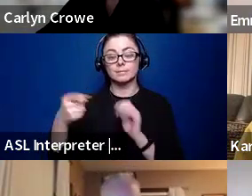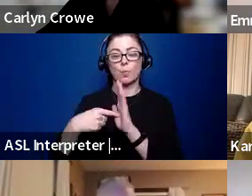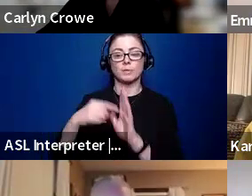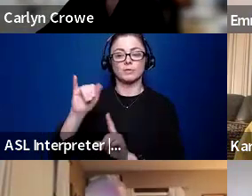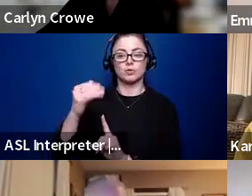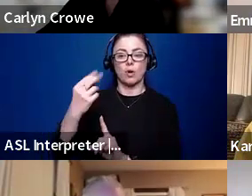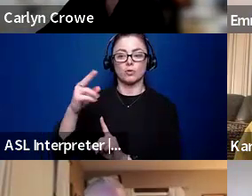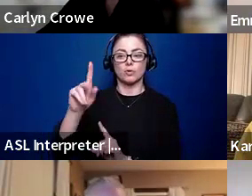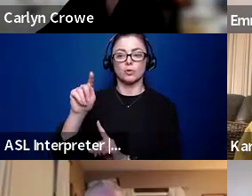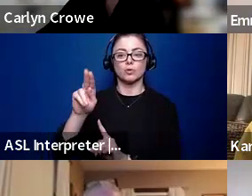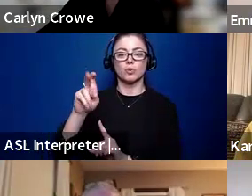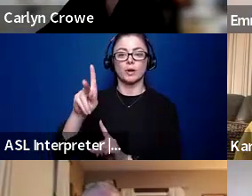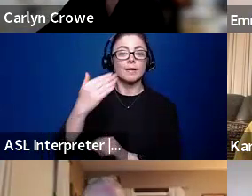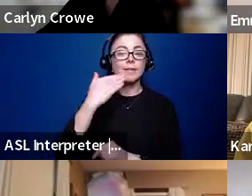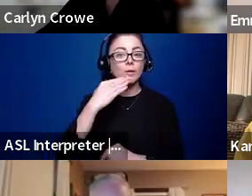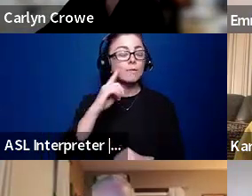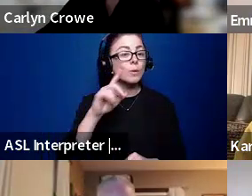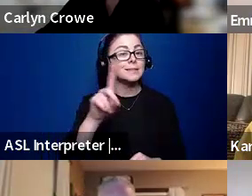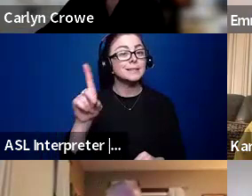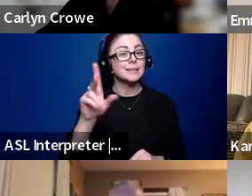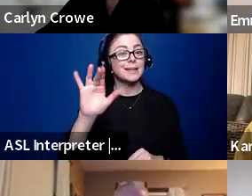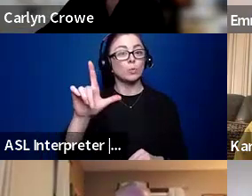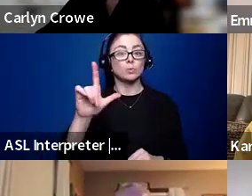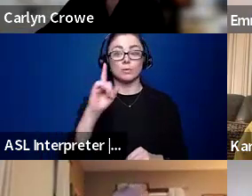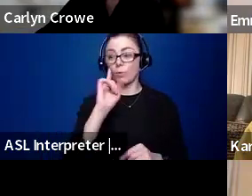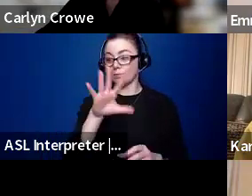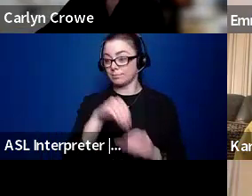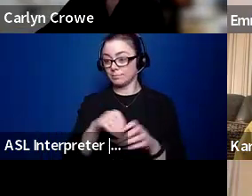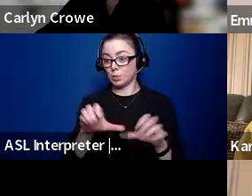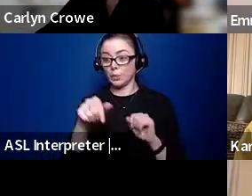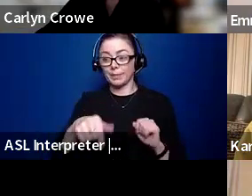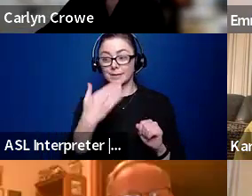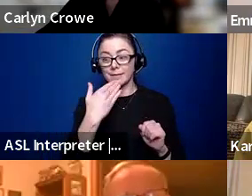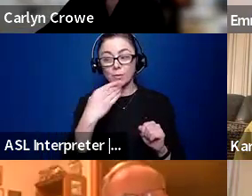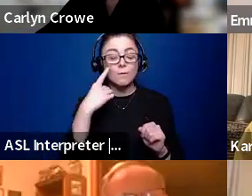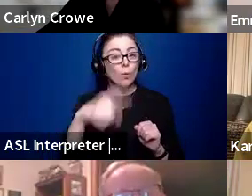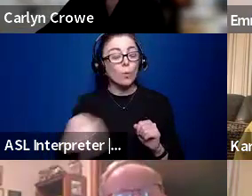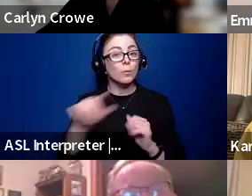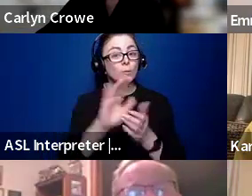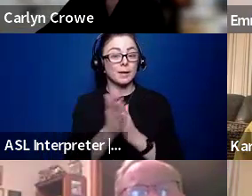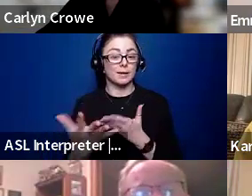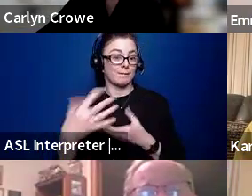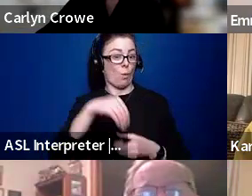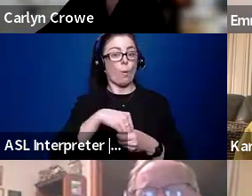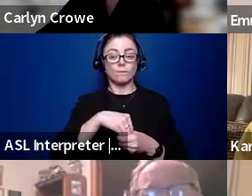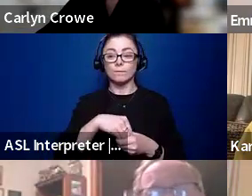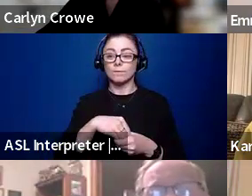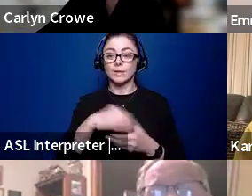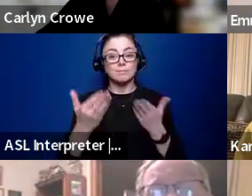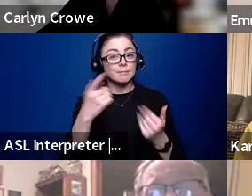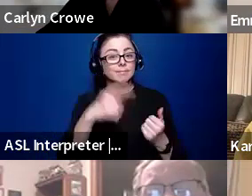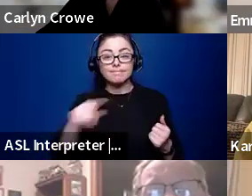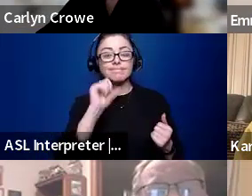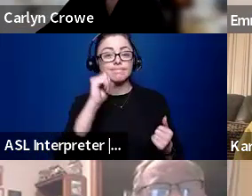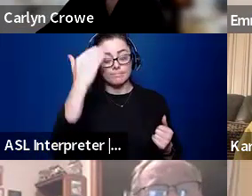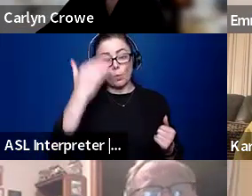for doing this, and thank you all for being so involved and civically engaged. For those of you who don't know me,